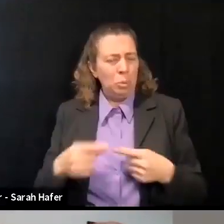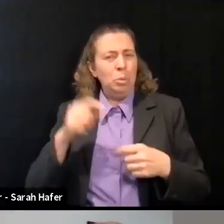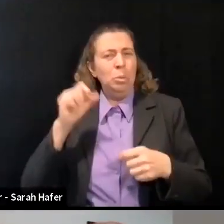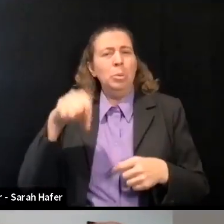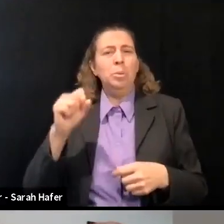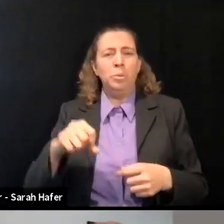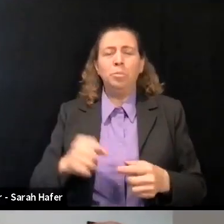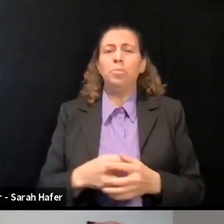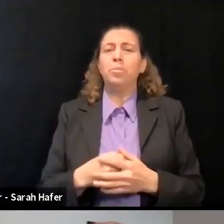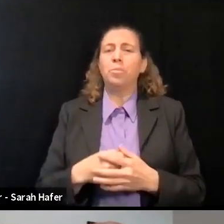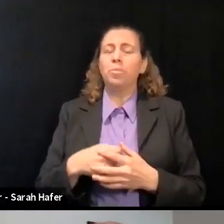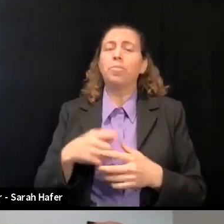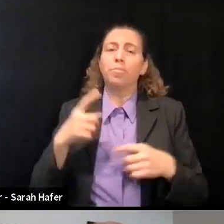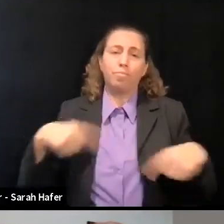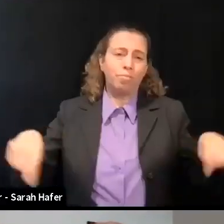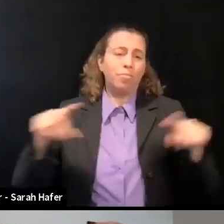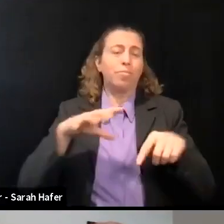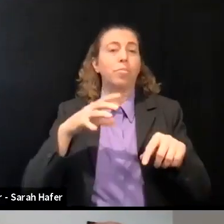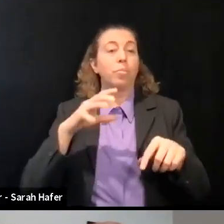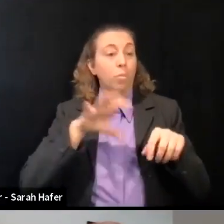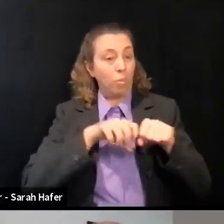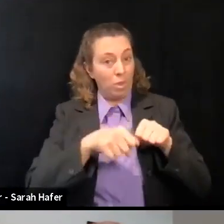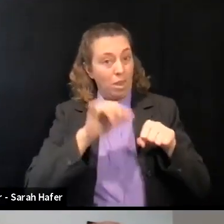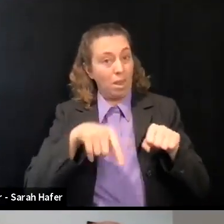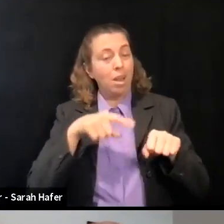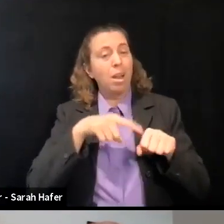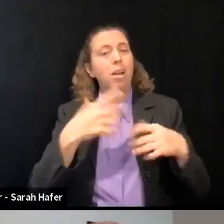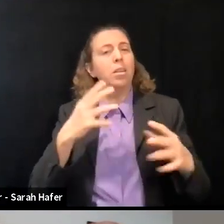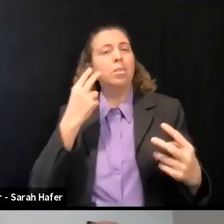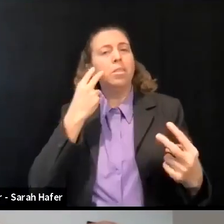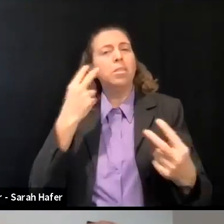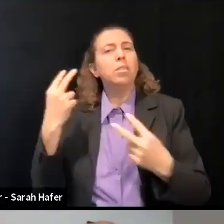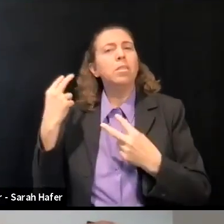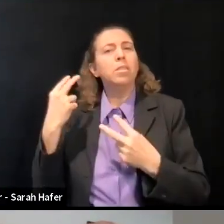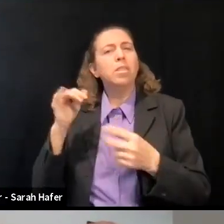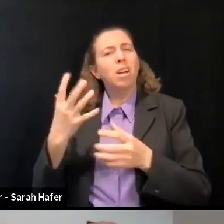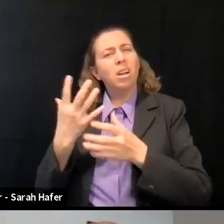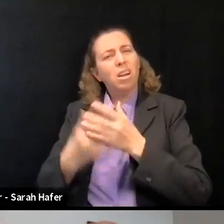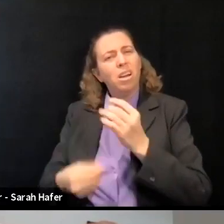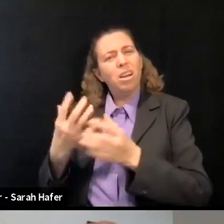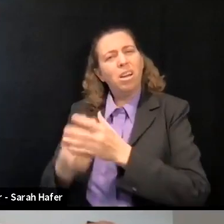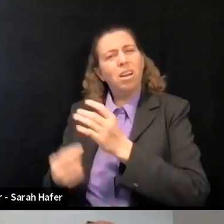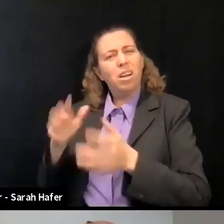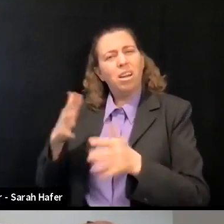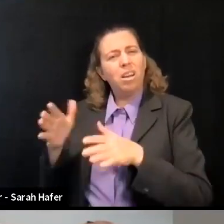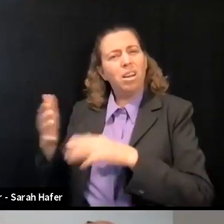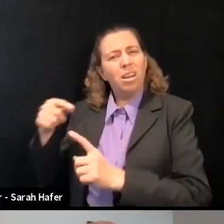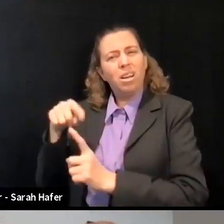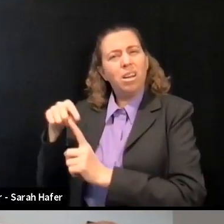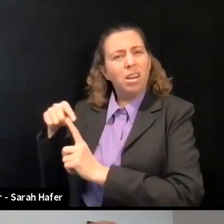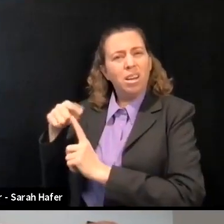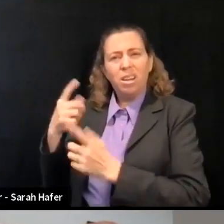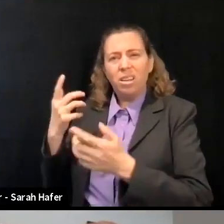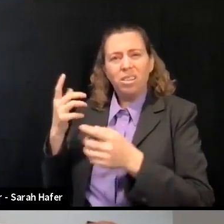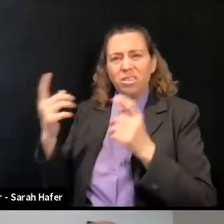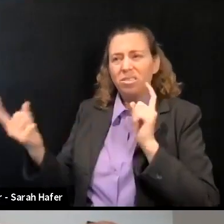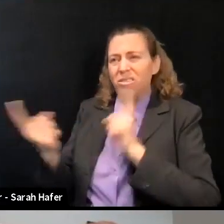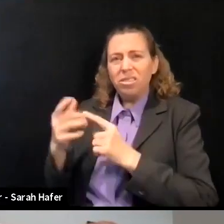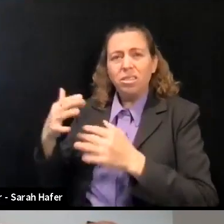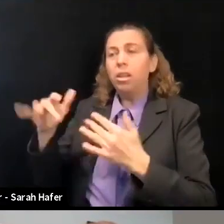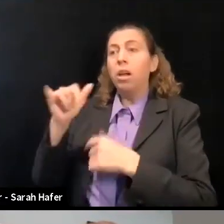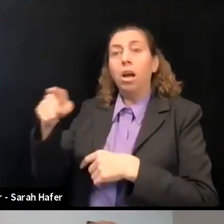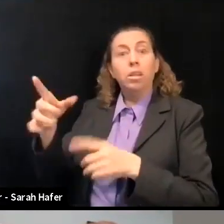handling many other kinds of losses. Not being able to be with loved ones in their final moments because of COVID safety